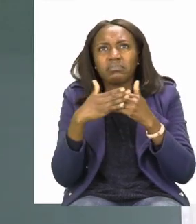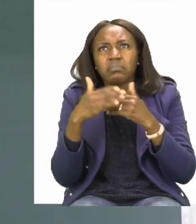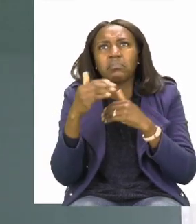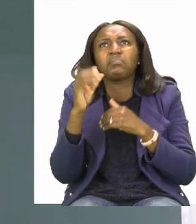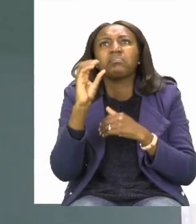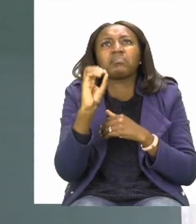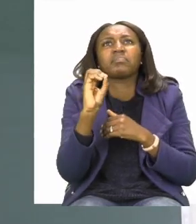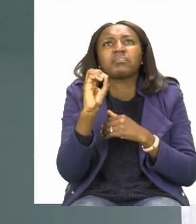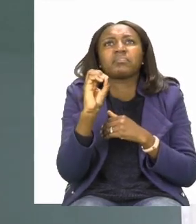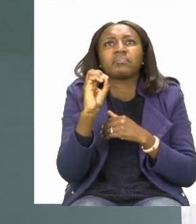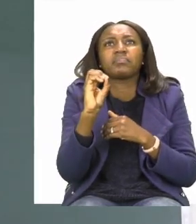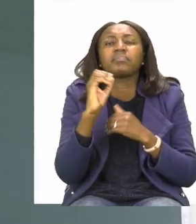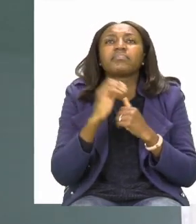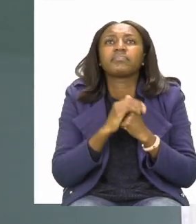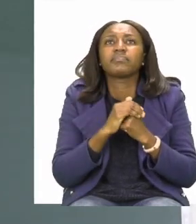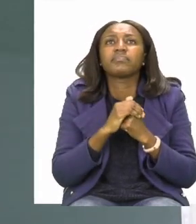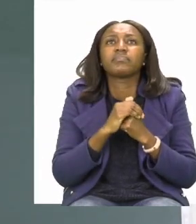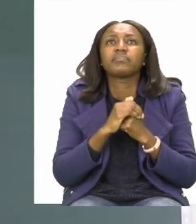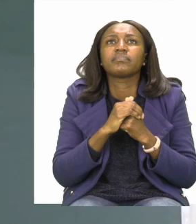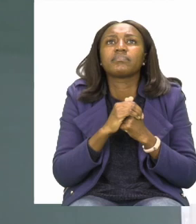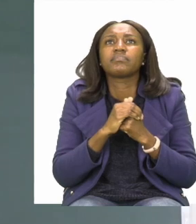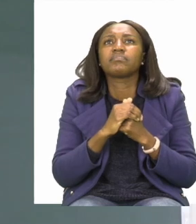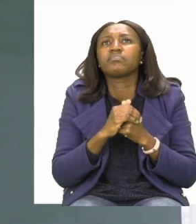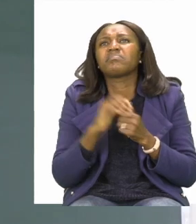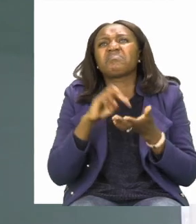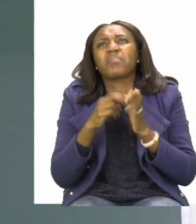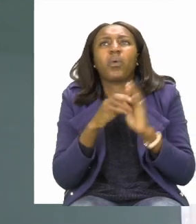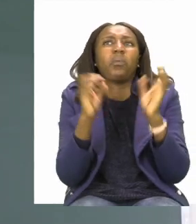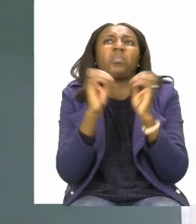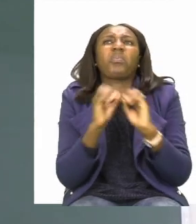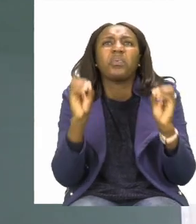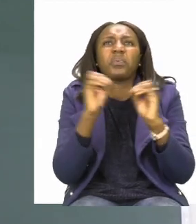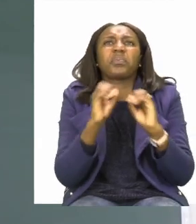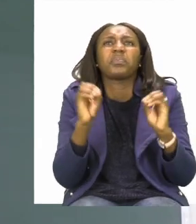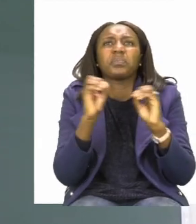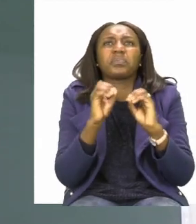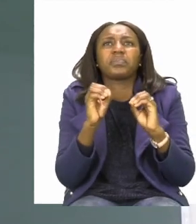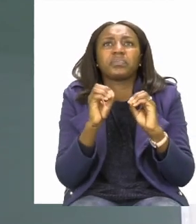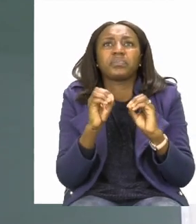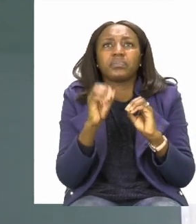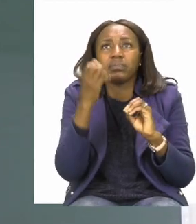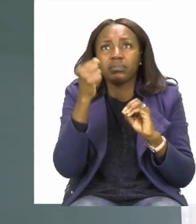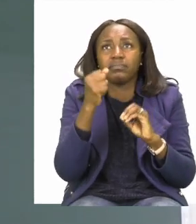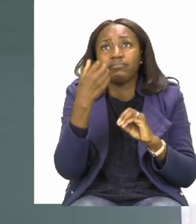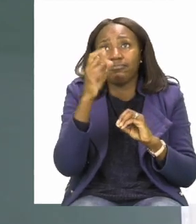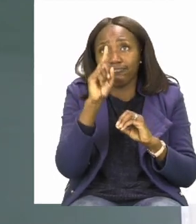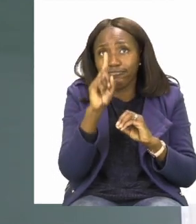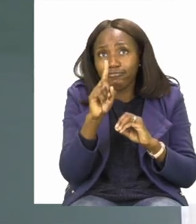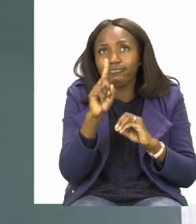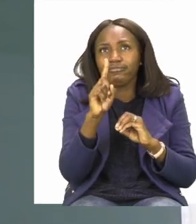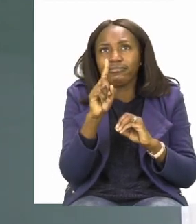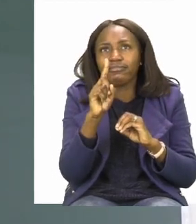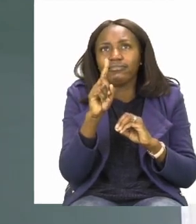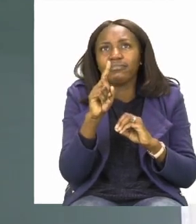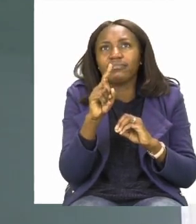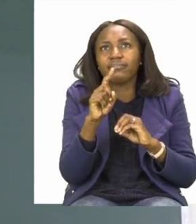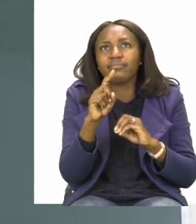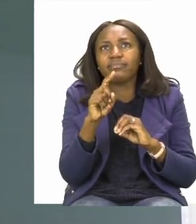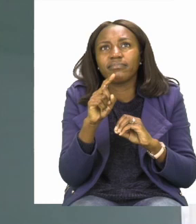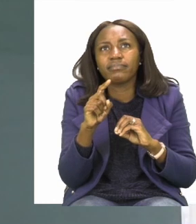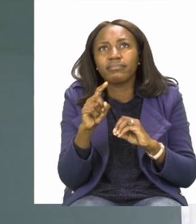0 liters. So if there's nothing inside, it's 0 liters. Then from here, we have 1